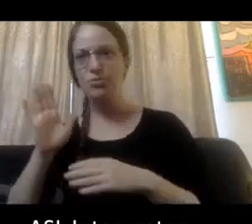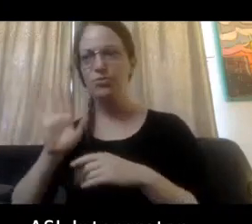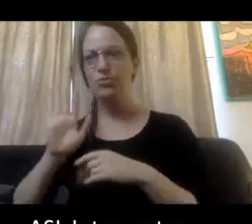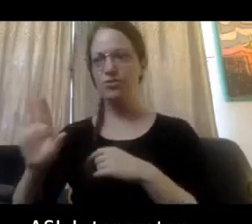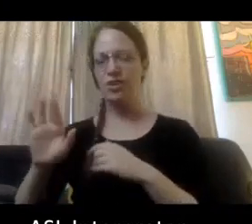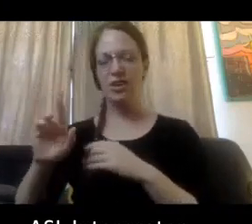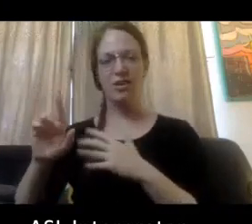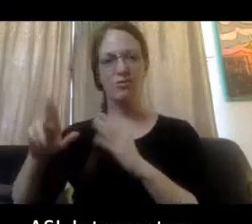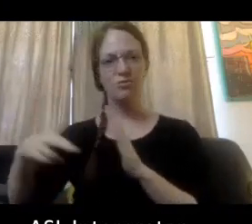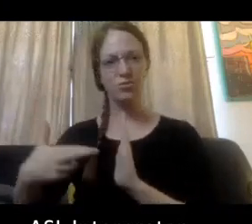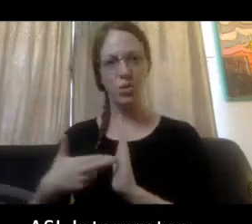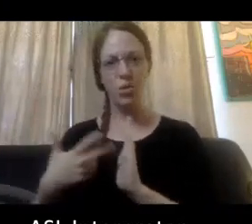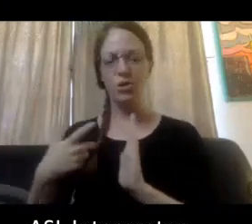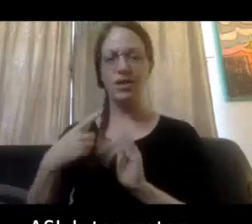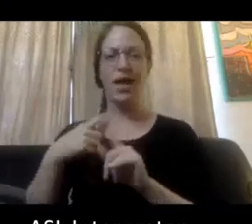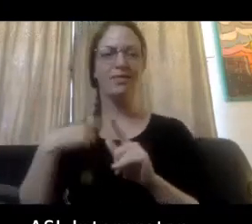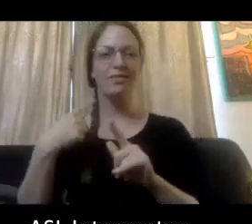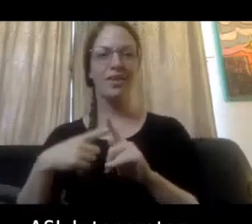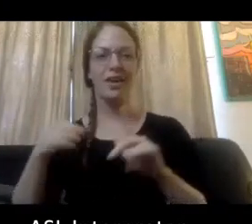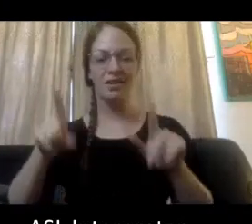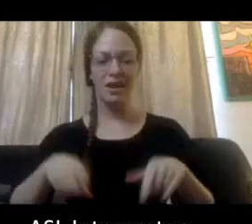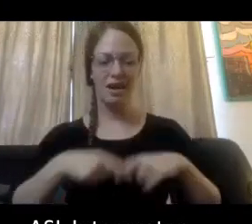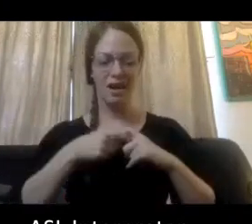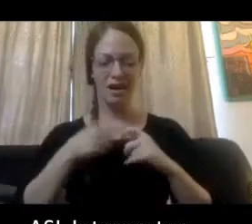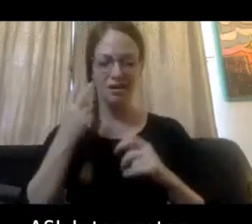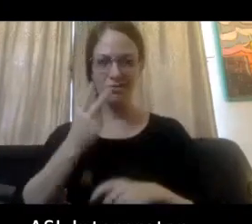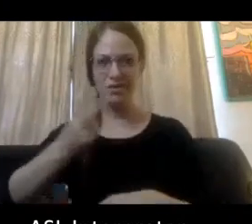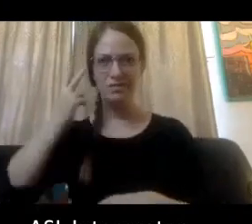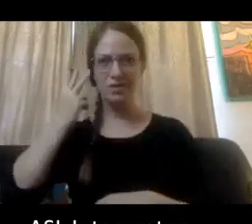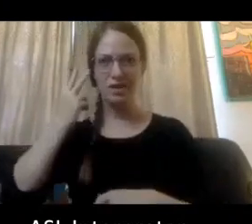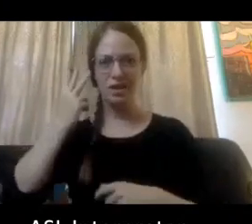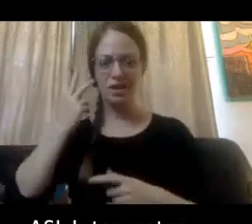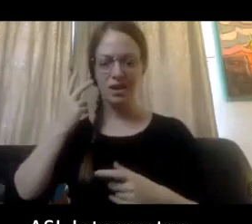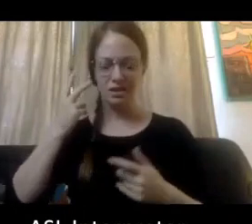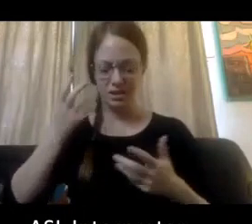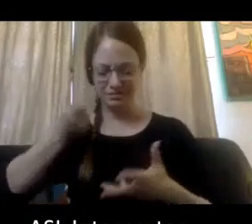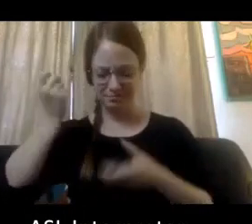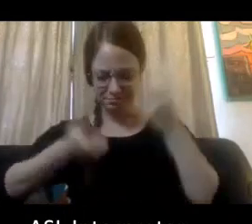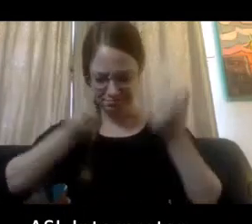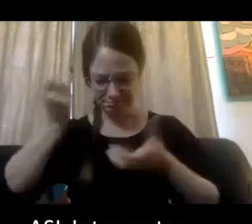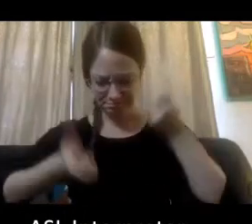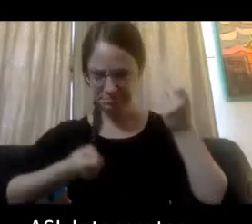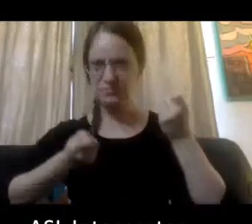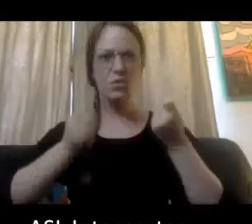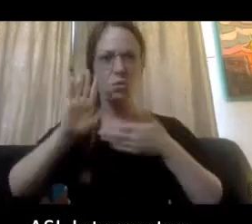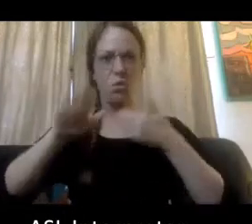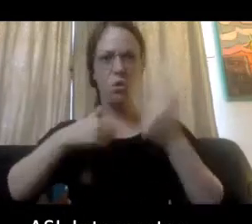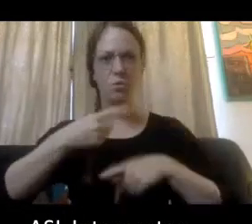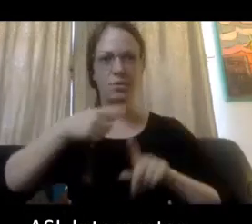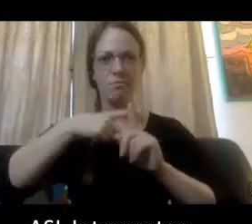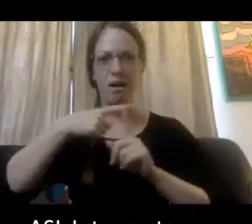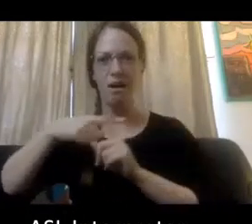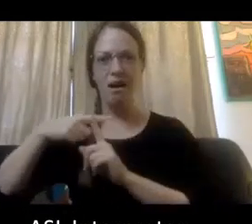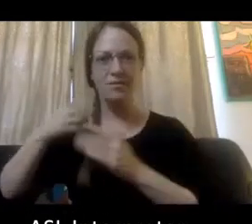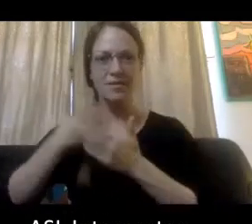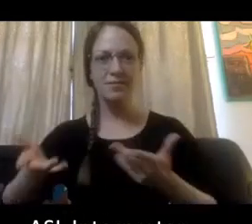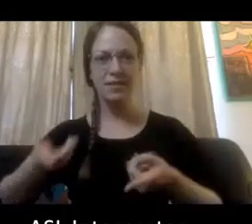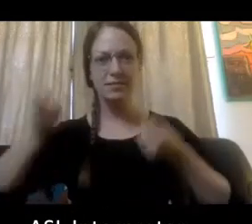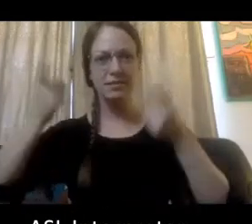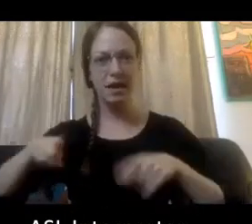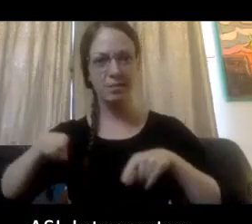then really reflect on what's happened and all the positive things that's taken place. So yeah,